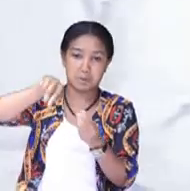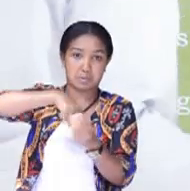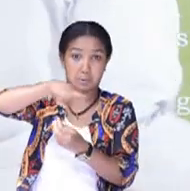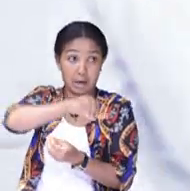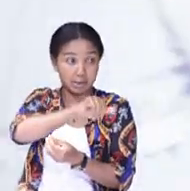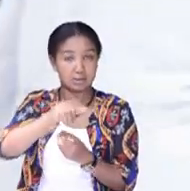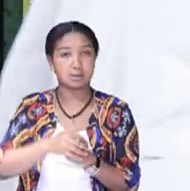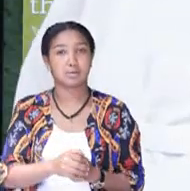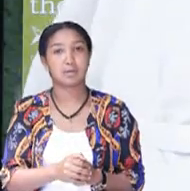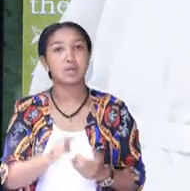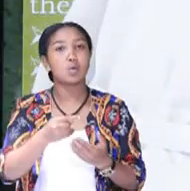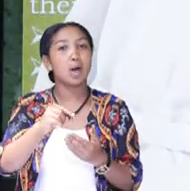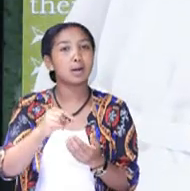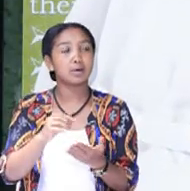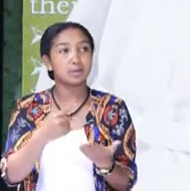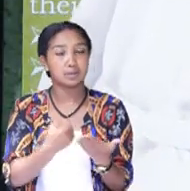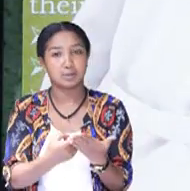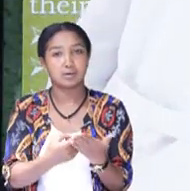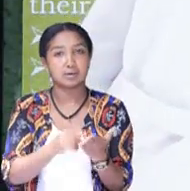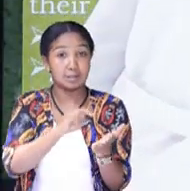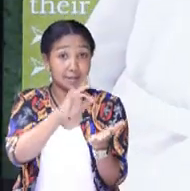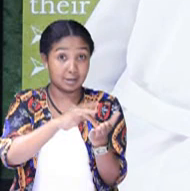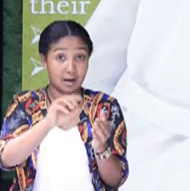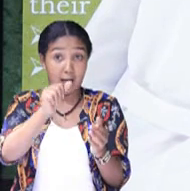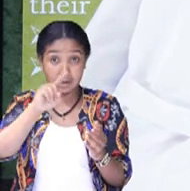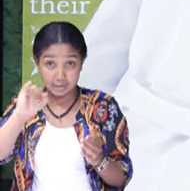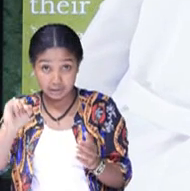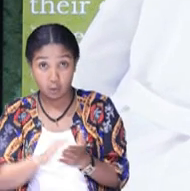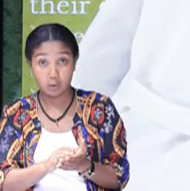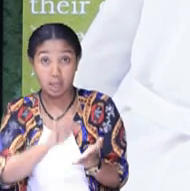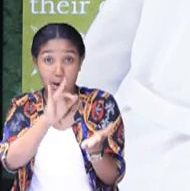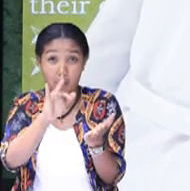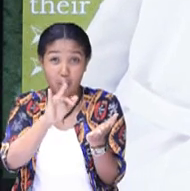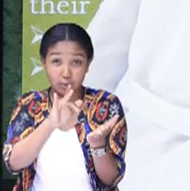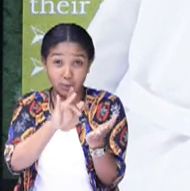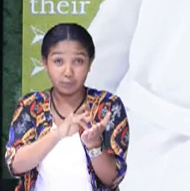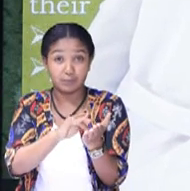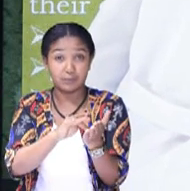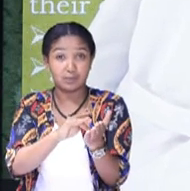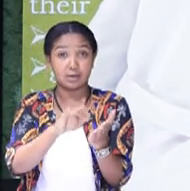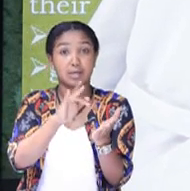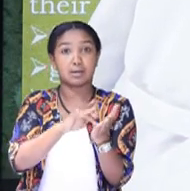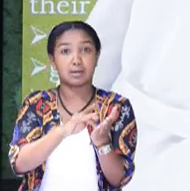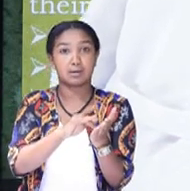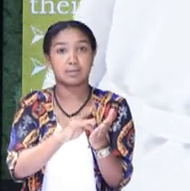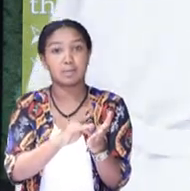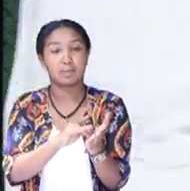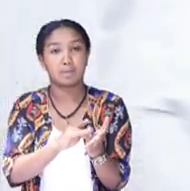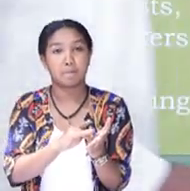like this, you can consider this as an axis, and there might be a point of discussion here. Here is the particle